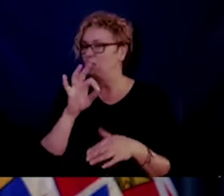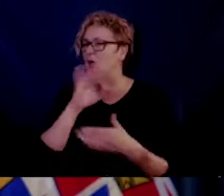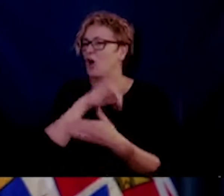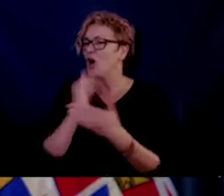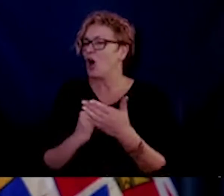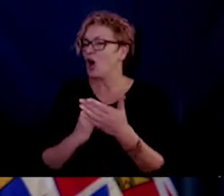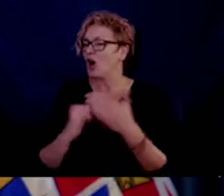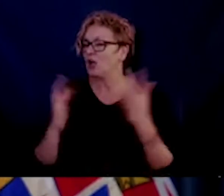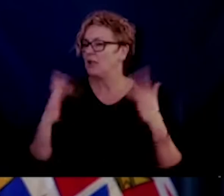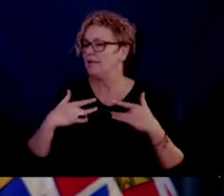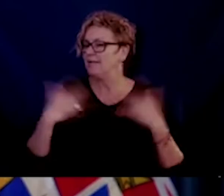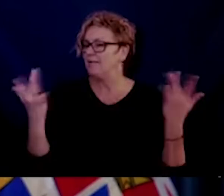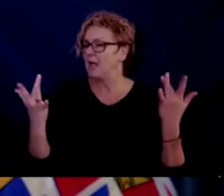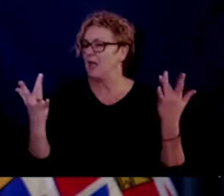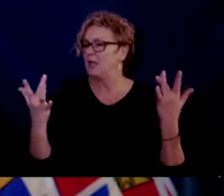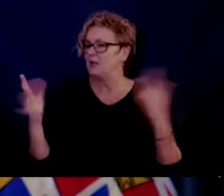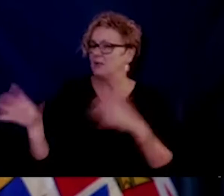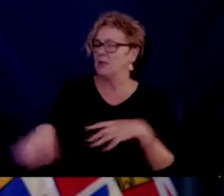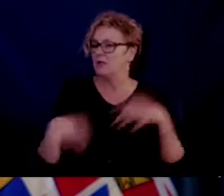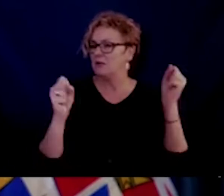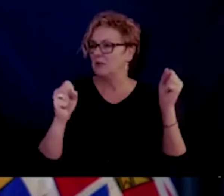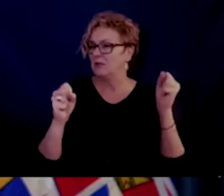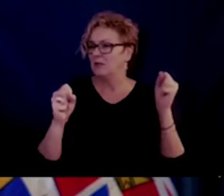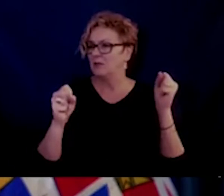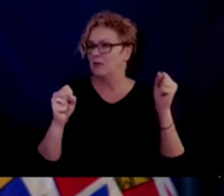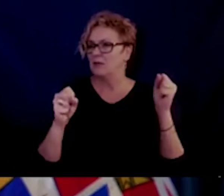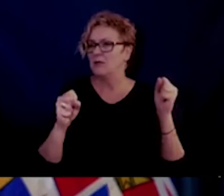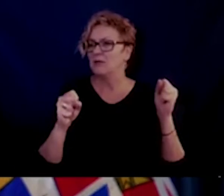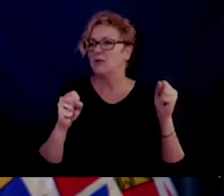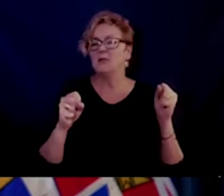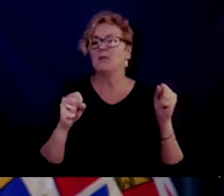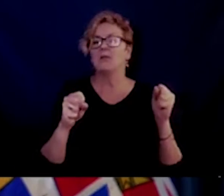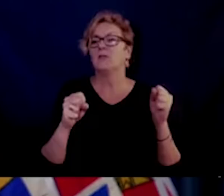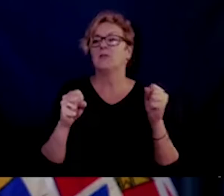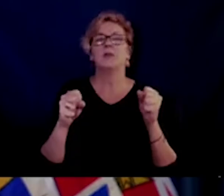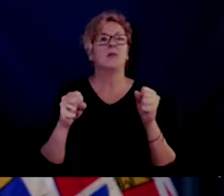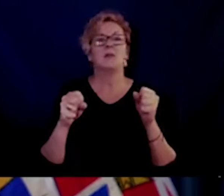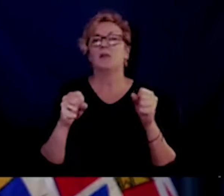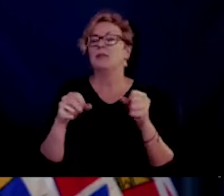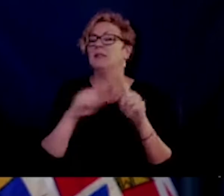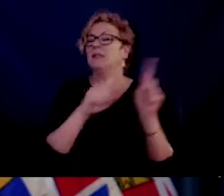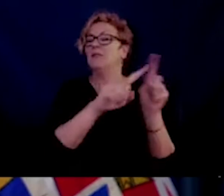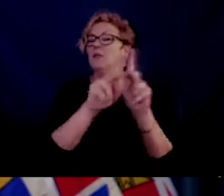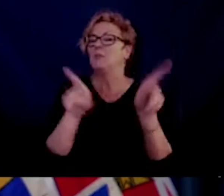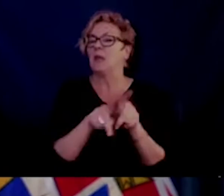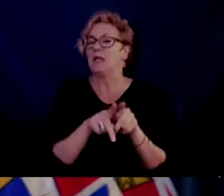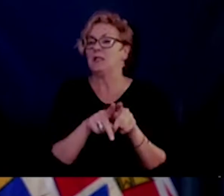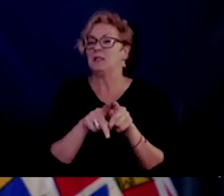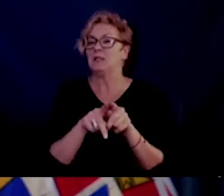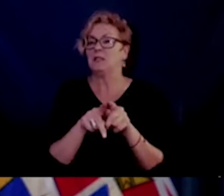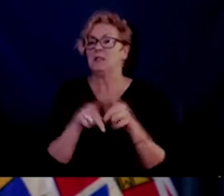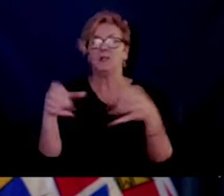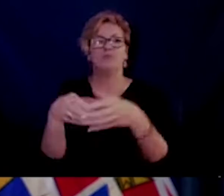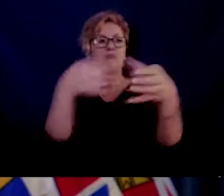over a number of venues, insisting they were following public health guidelines. But the one venue we saw in a hotel,